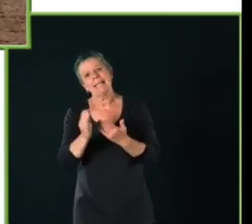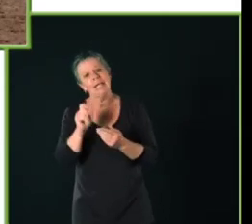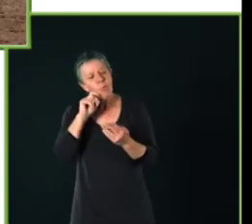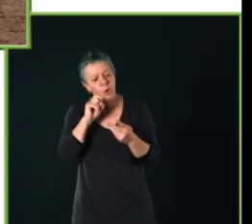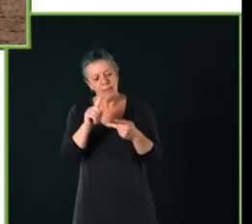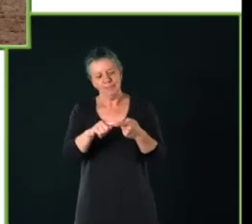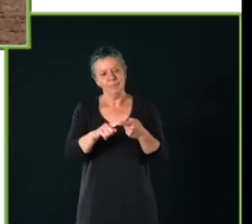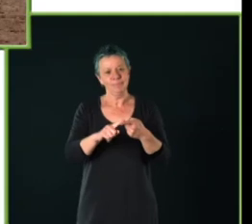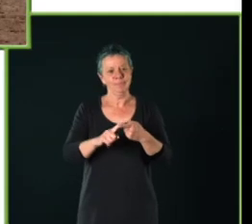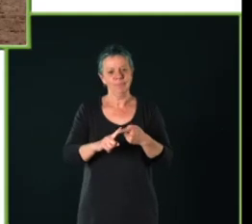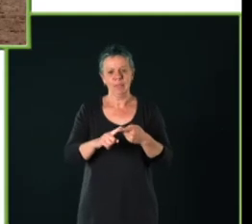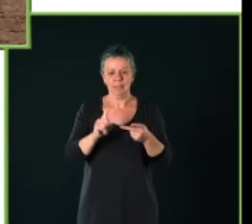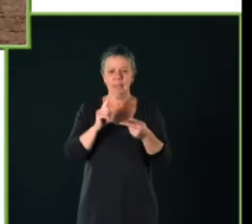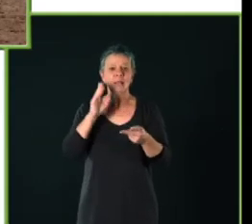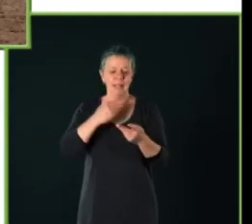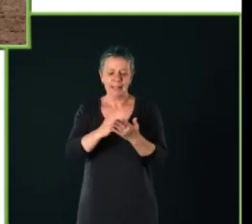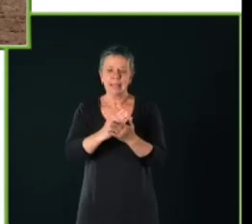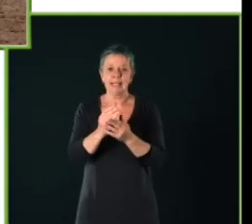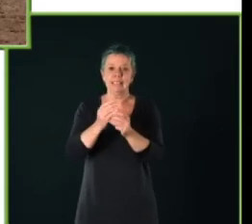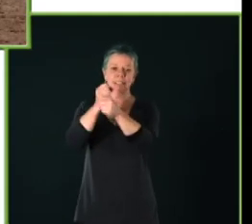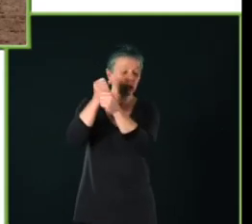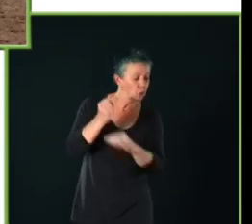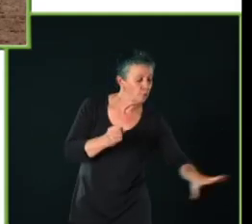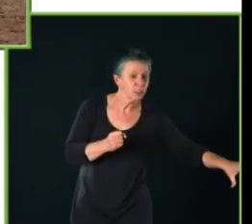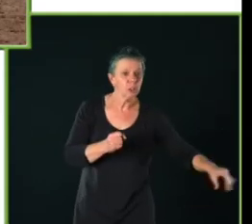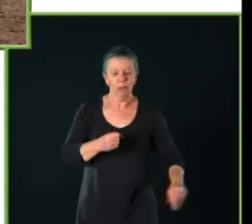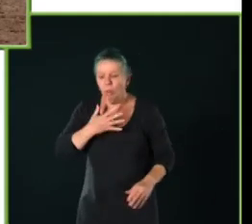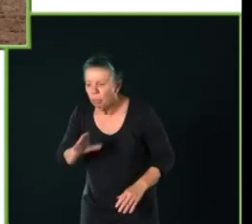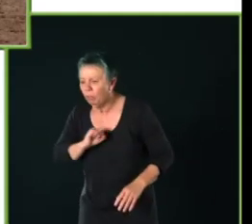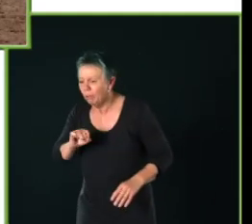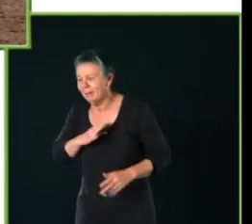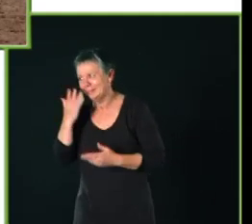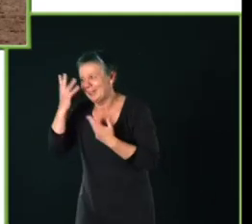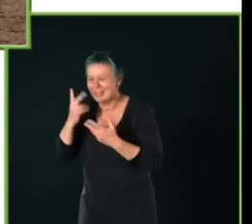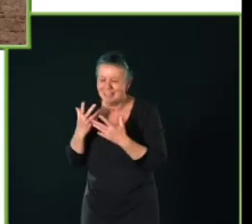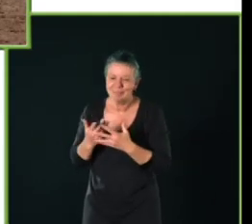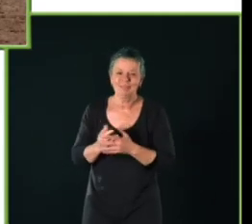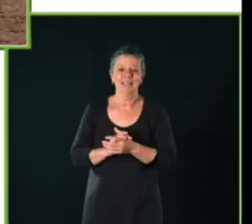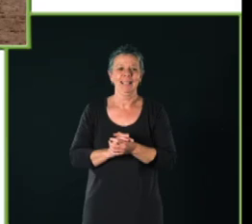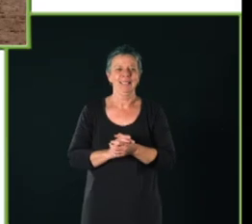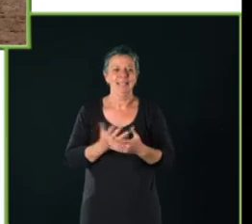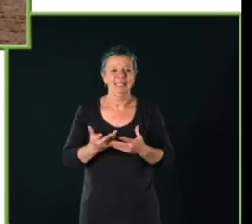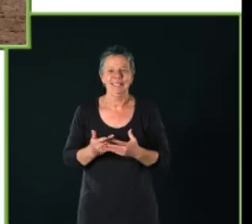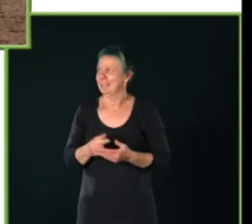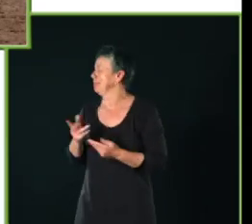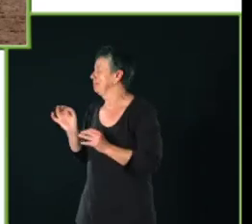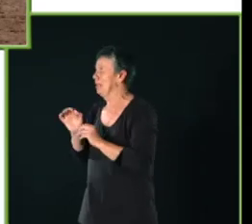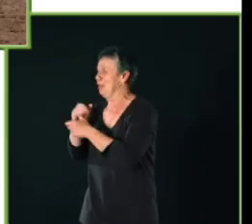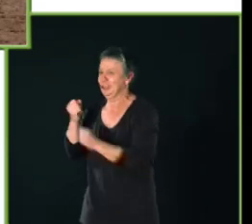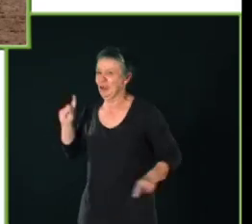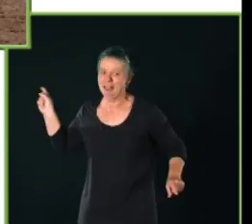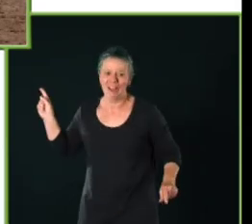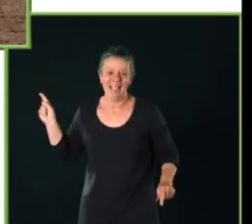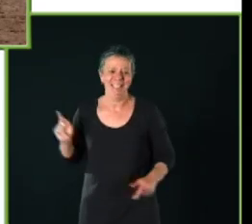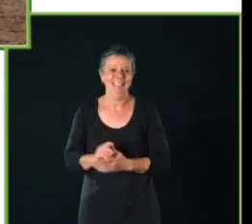clean sewage. Oh, so can't have clean sewage. So there's no sewage.